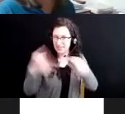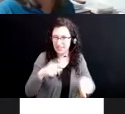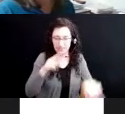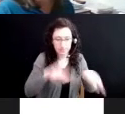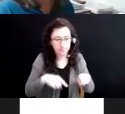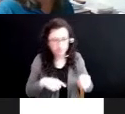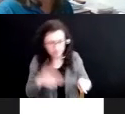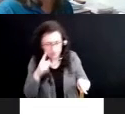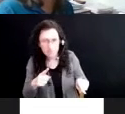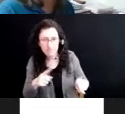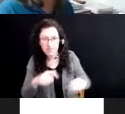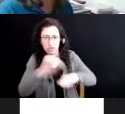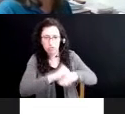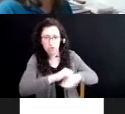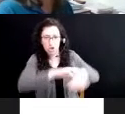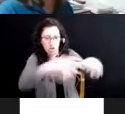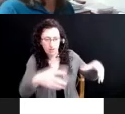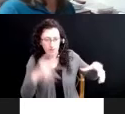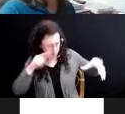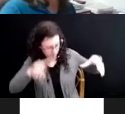burrow under this rock, which was pretty cool.